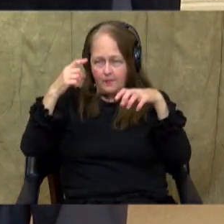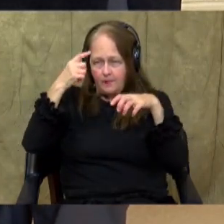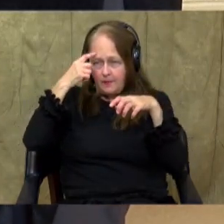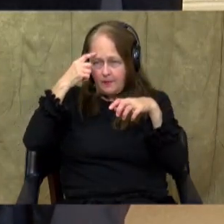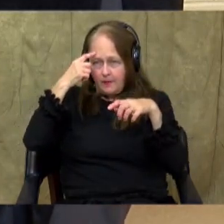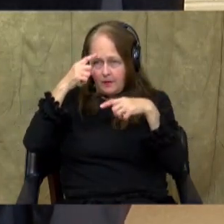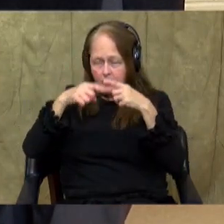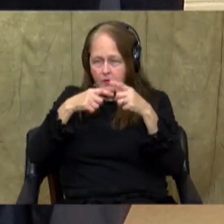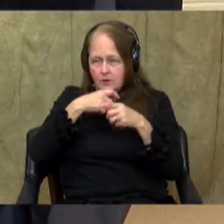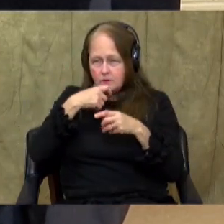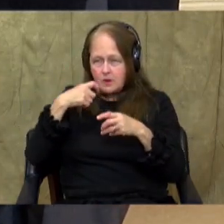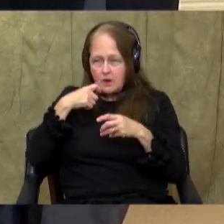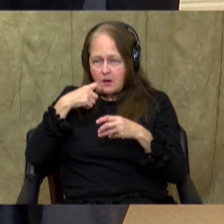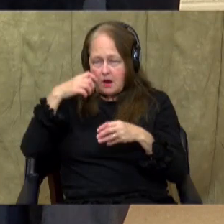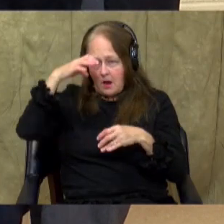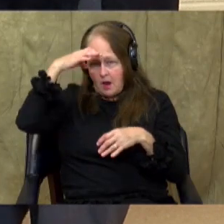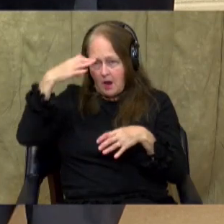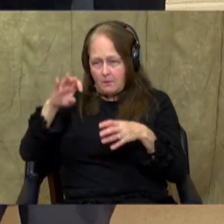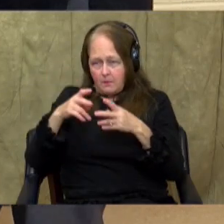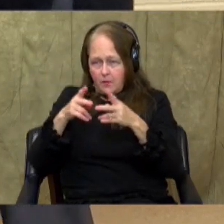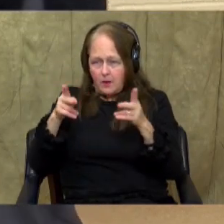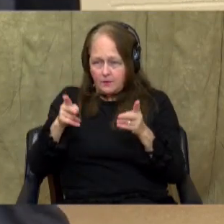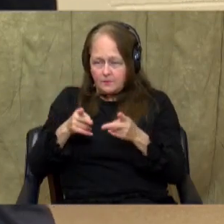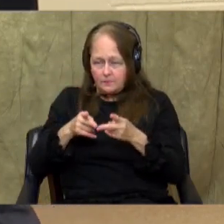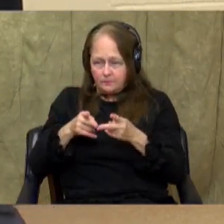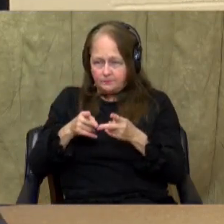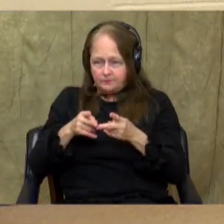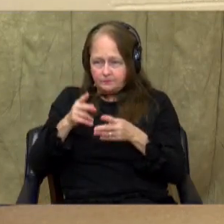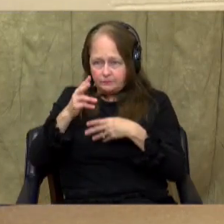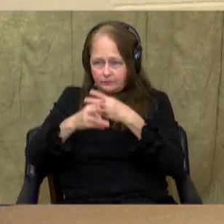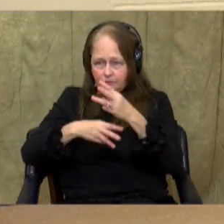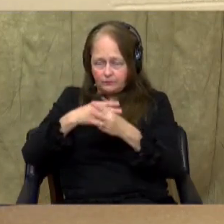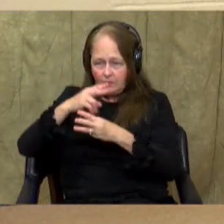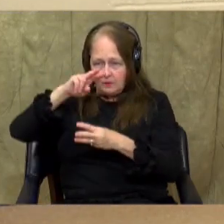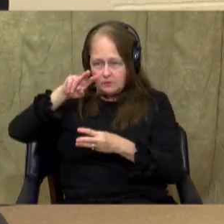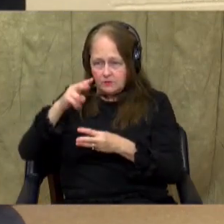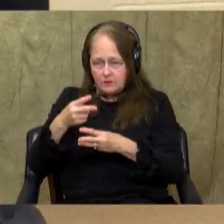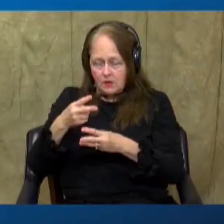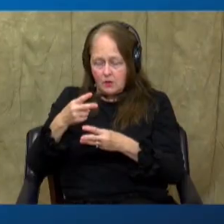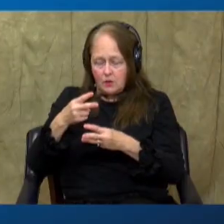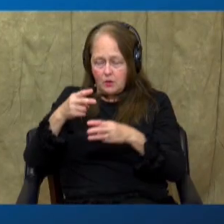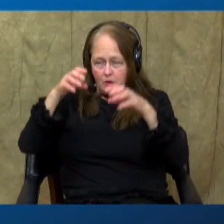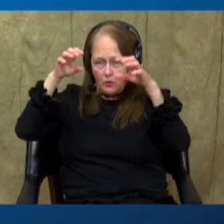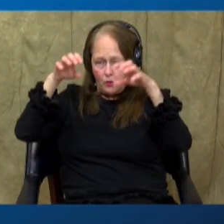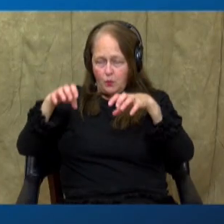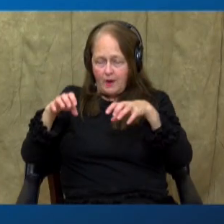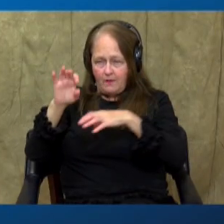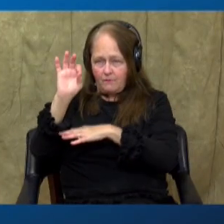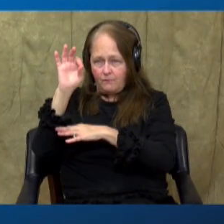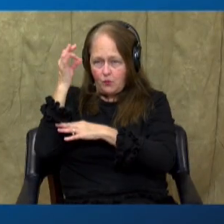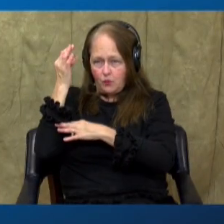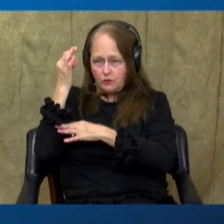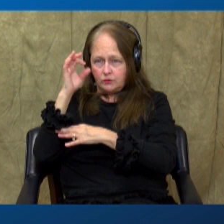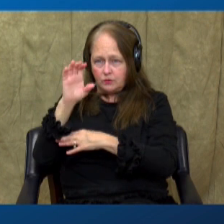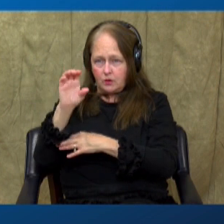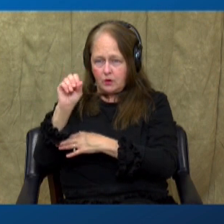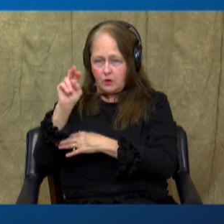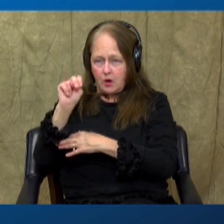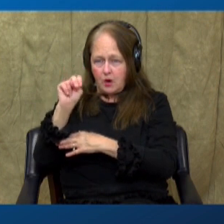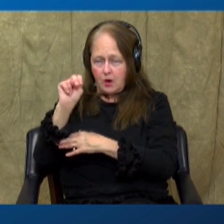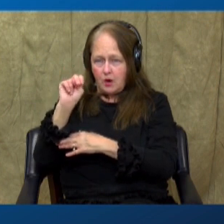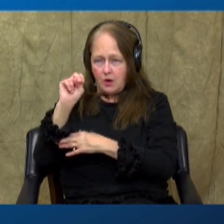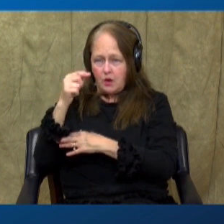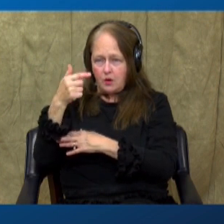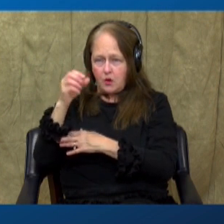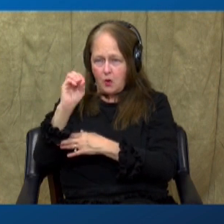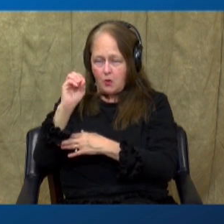a desert, they think of a hot place. It also has the world's second largest rainforest, the Congo. And what was the world's largest